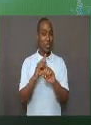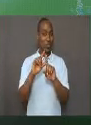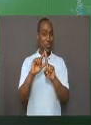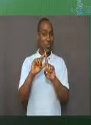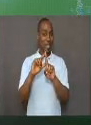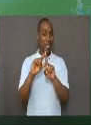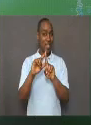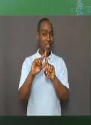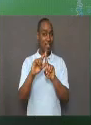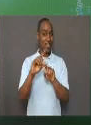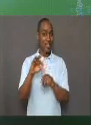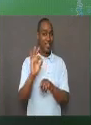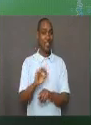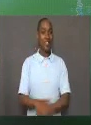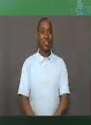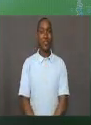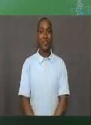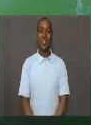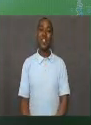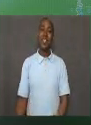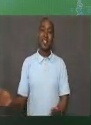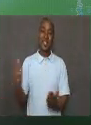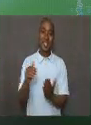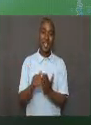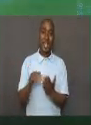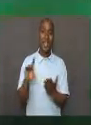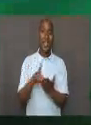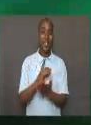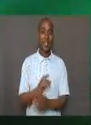terms. Let us review them together.